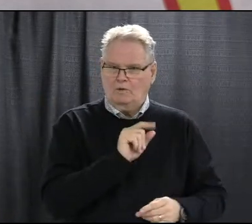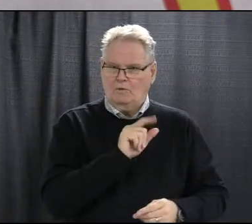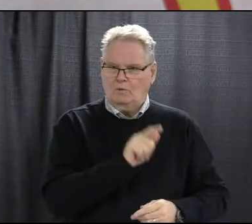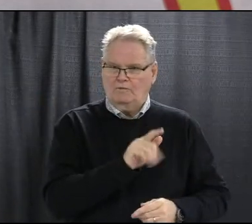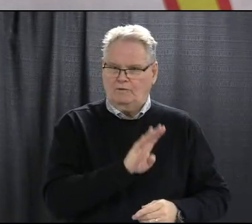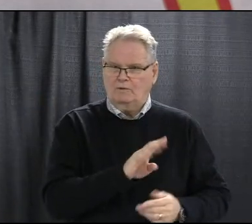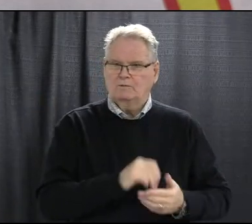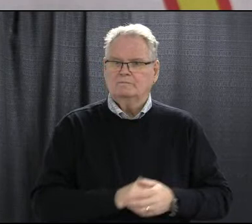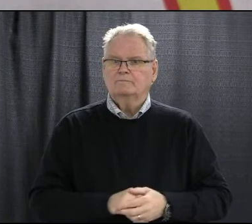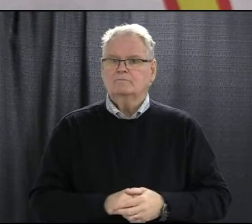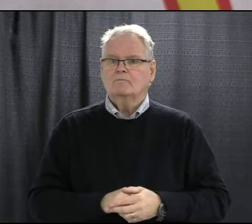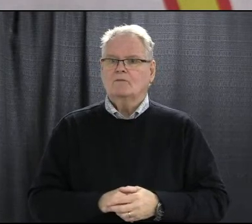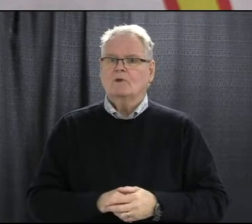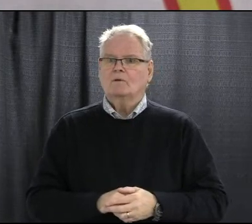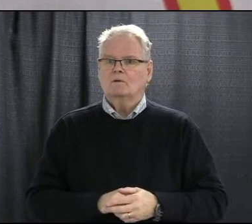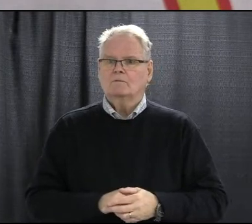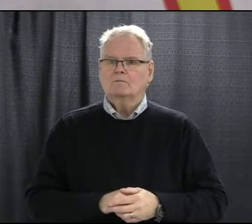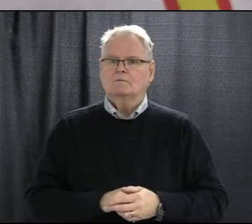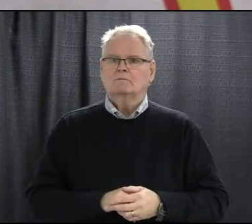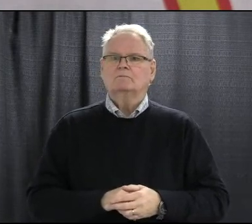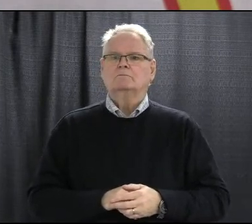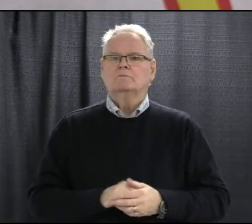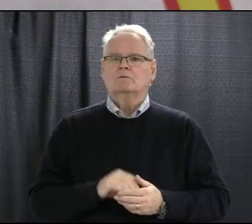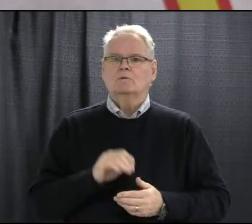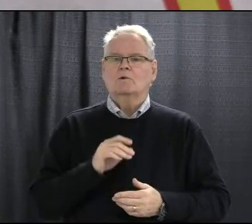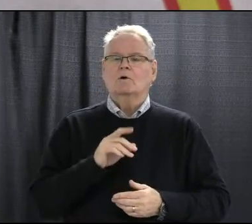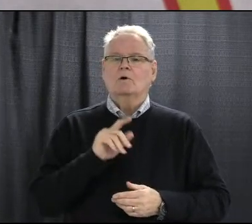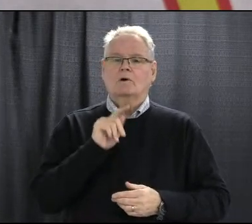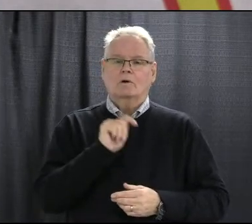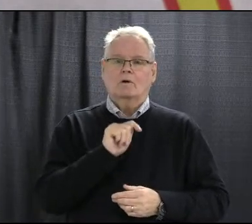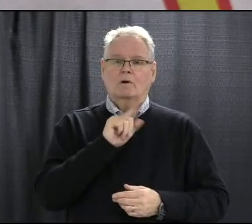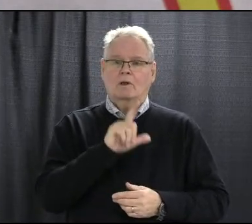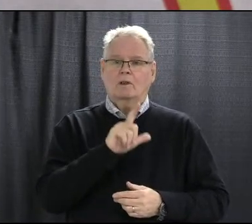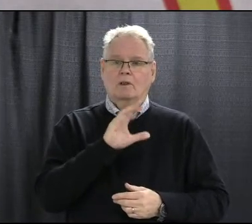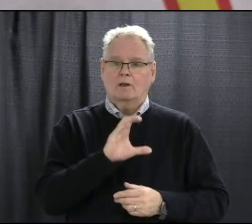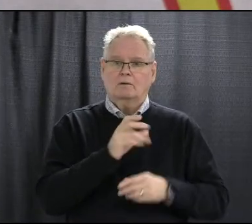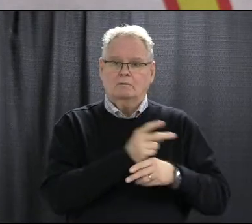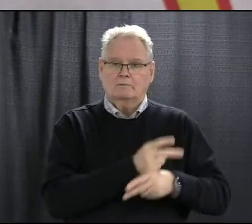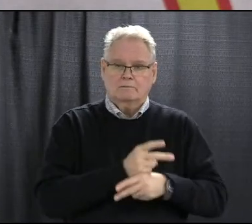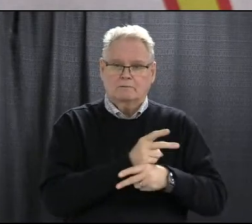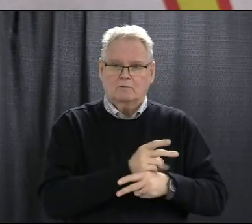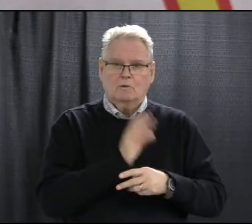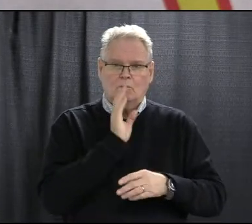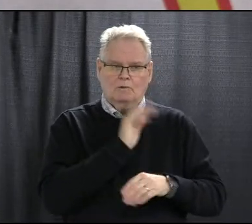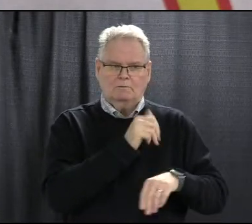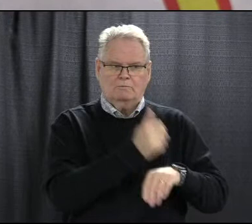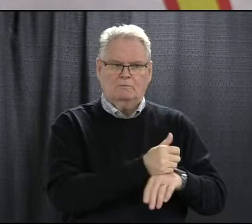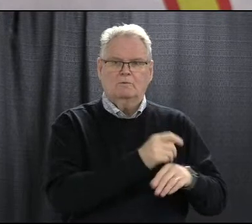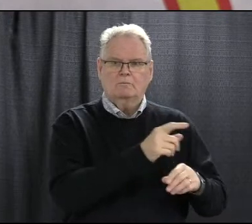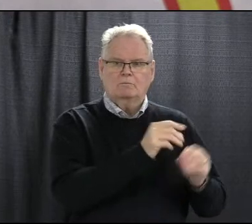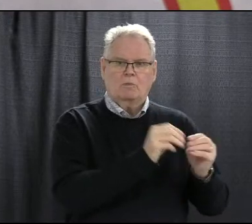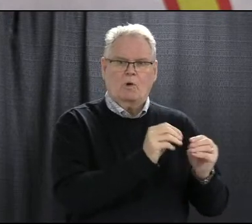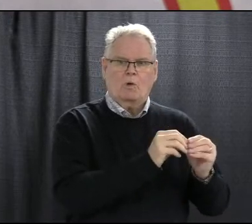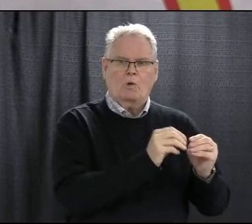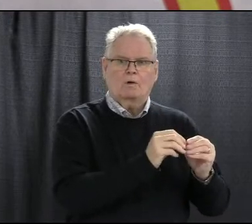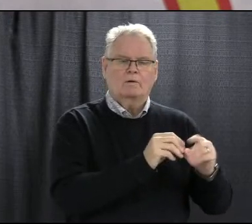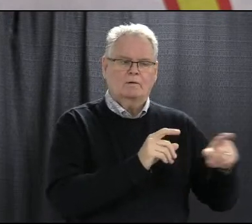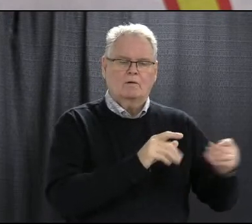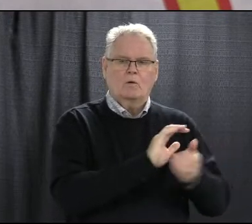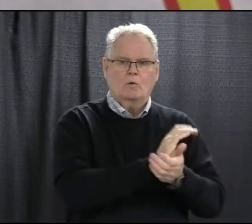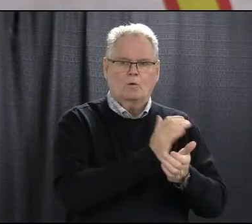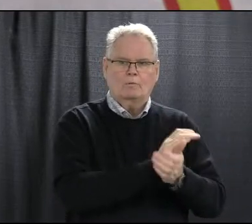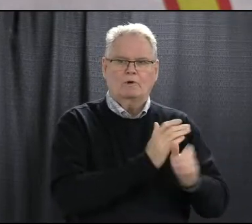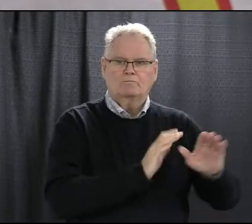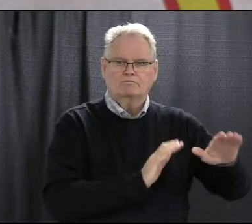in the Western region, you'll see that sooner than you will on the Northeast Avalon in terms of the Centre